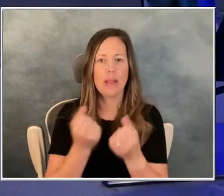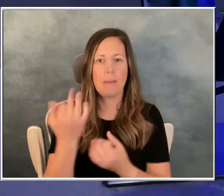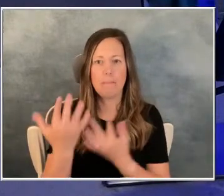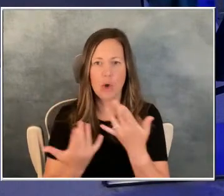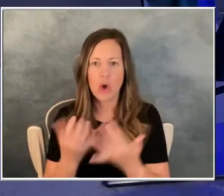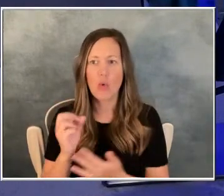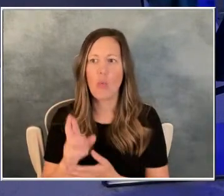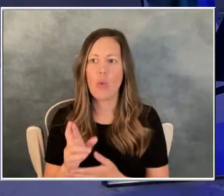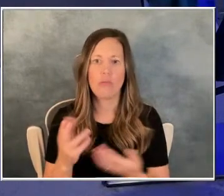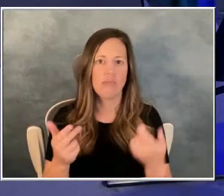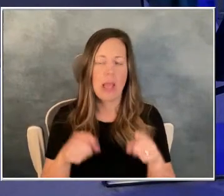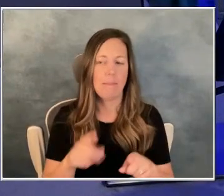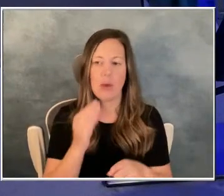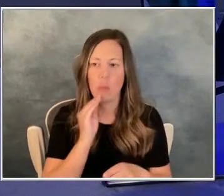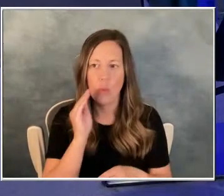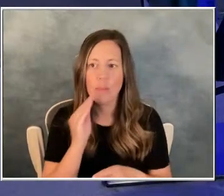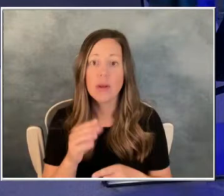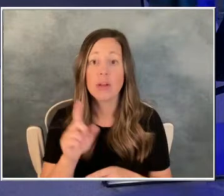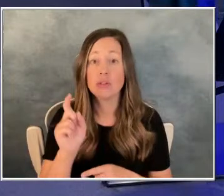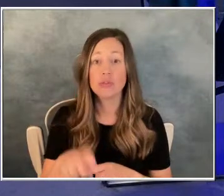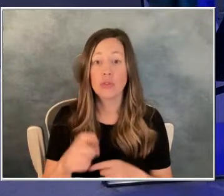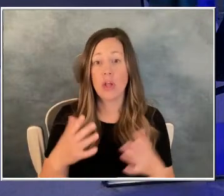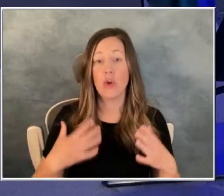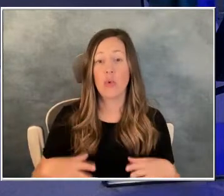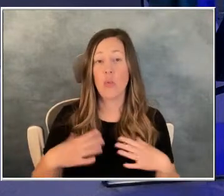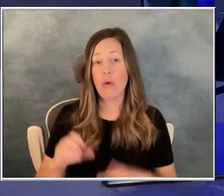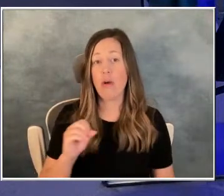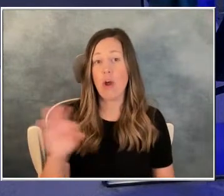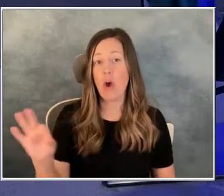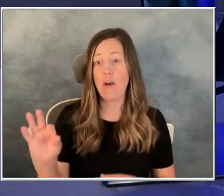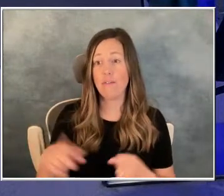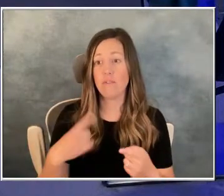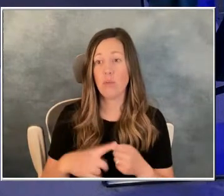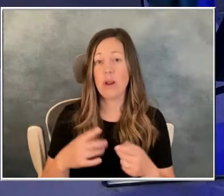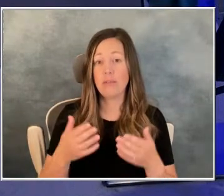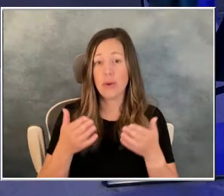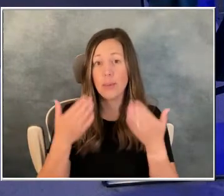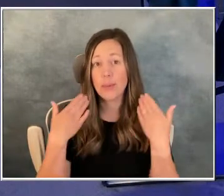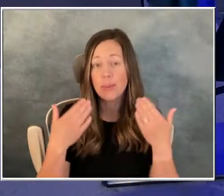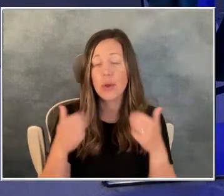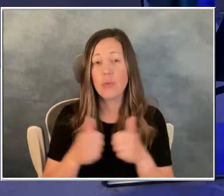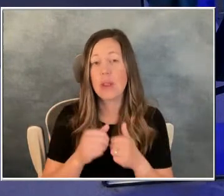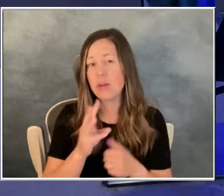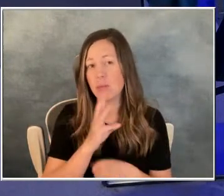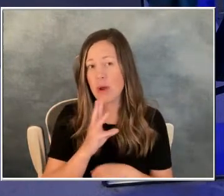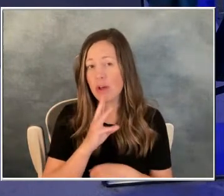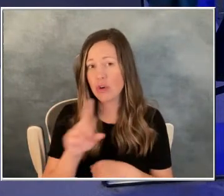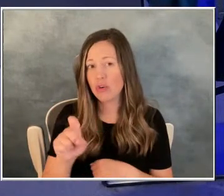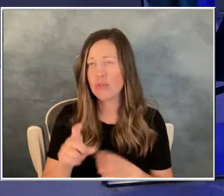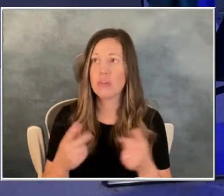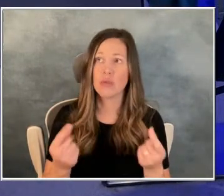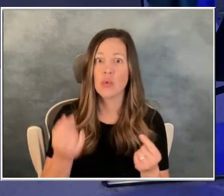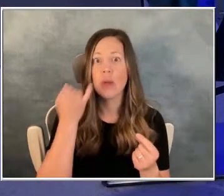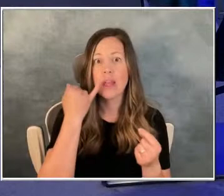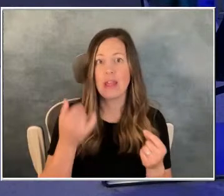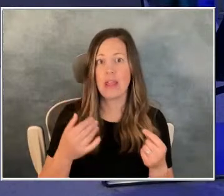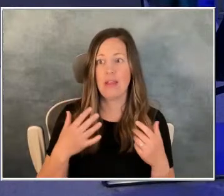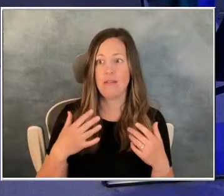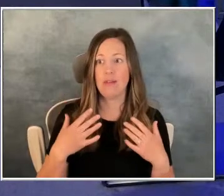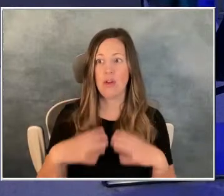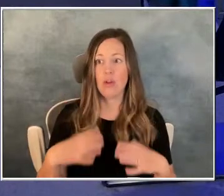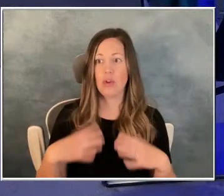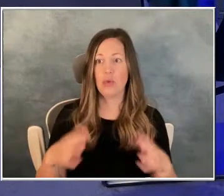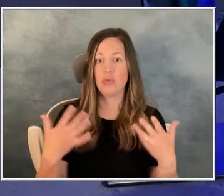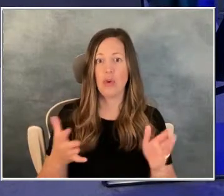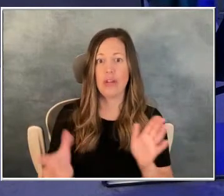happens at home, should you remove their clothes when you're cooling with water? What should be done if the clothes are already stuck to the